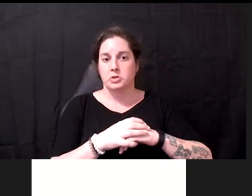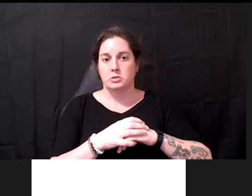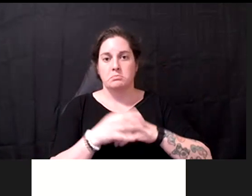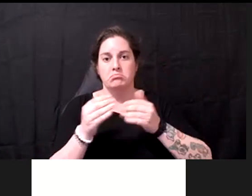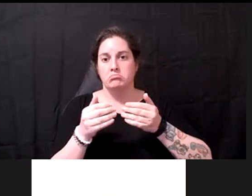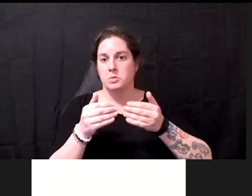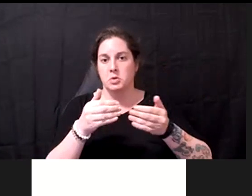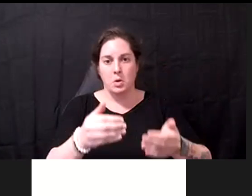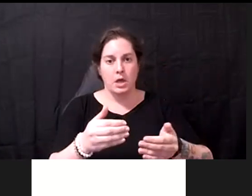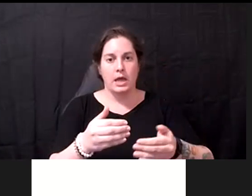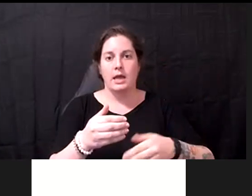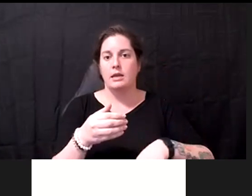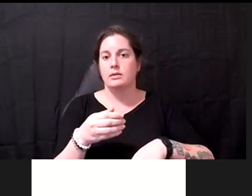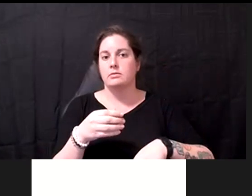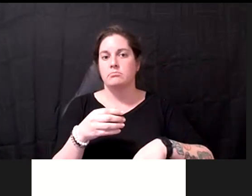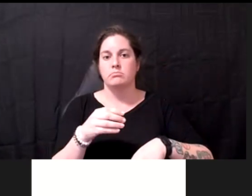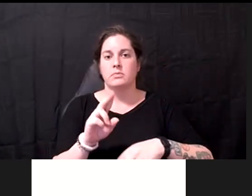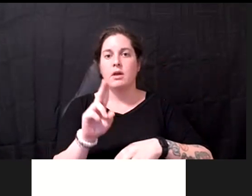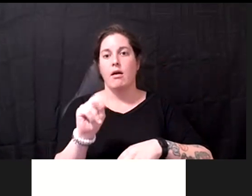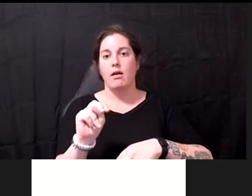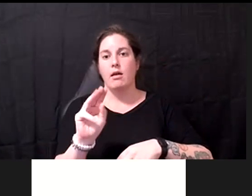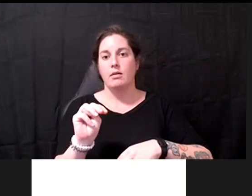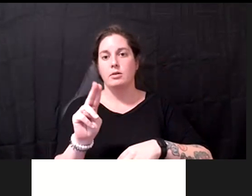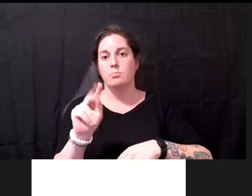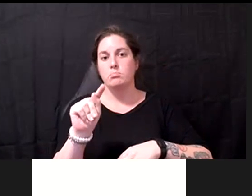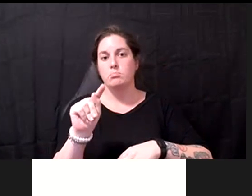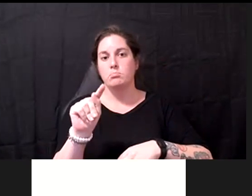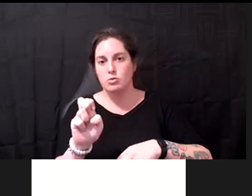mic and share your question.